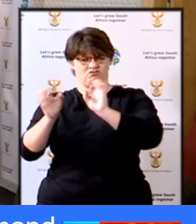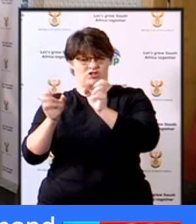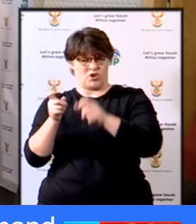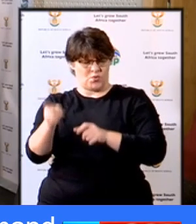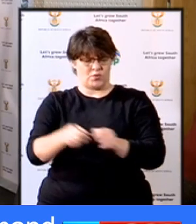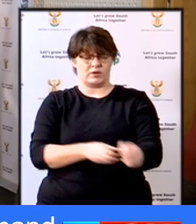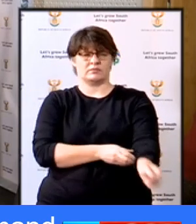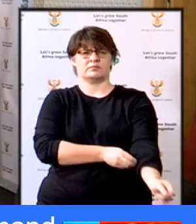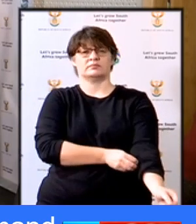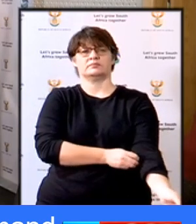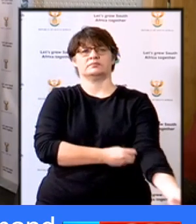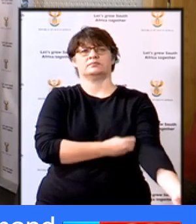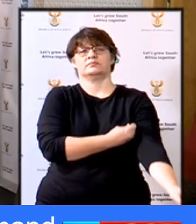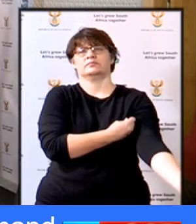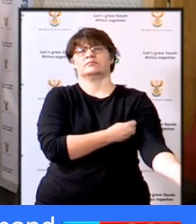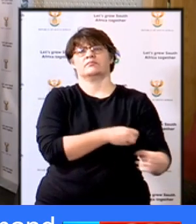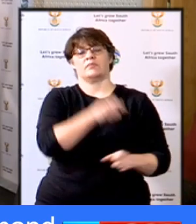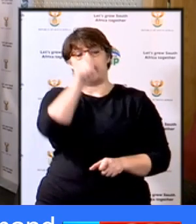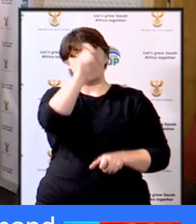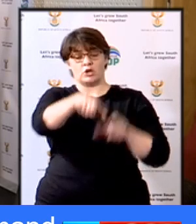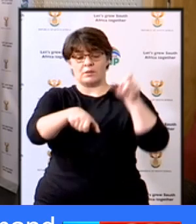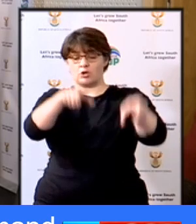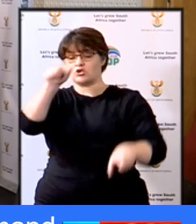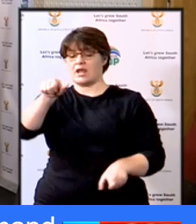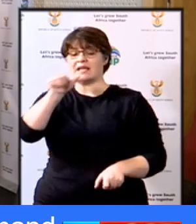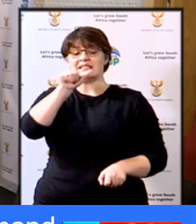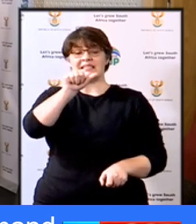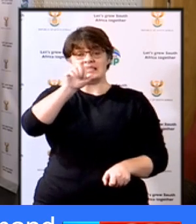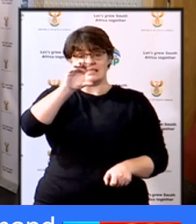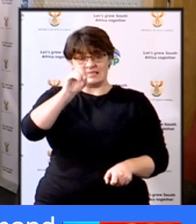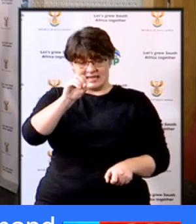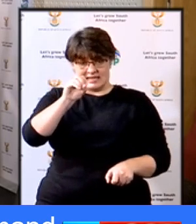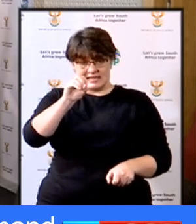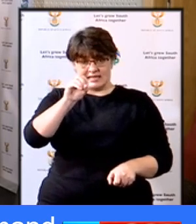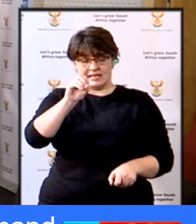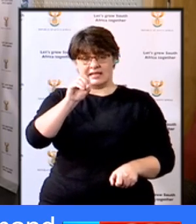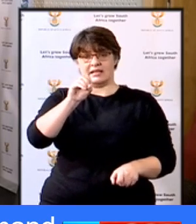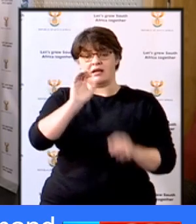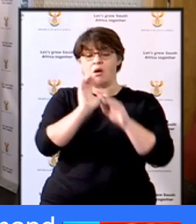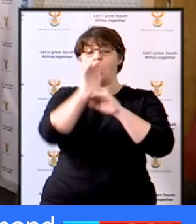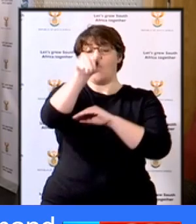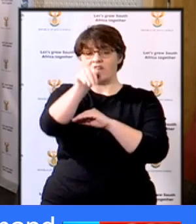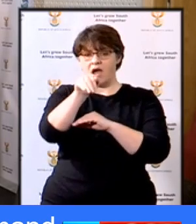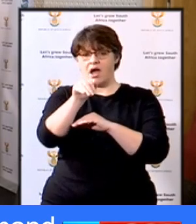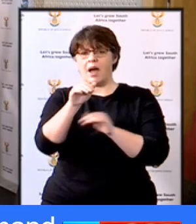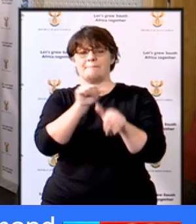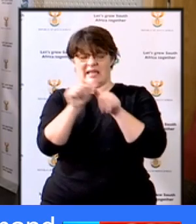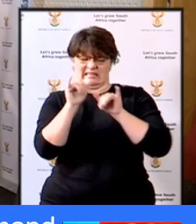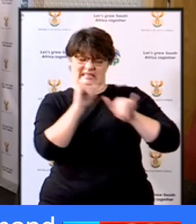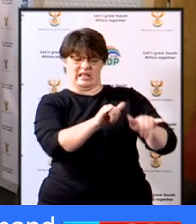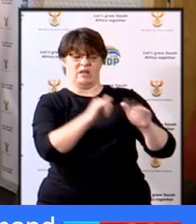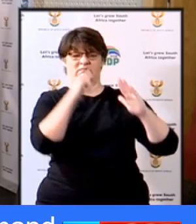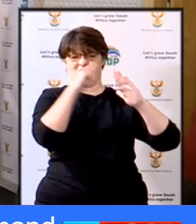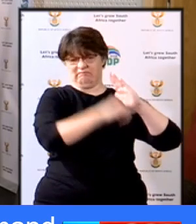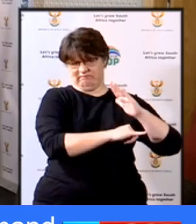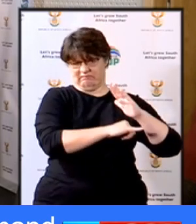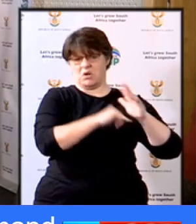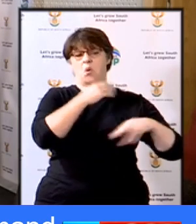he's asking, there have been suggestions for people who are 60 years and above to work from home, has the NCC looked at